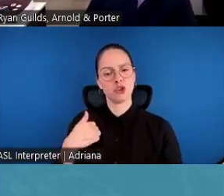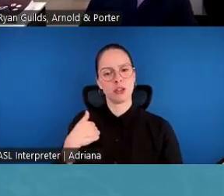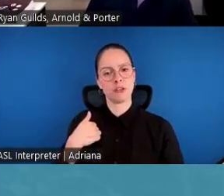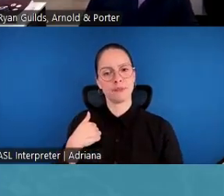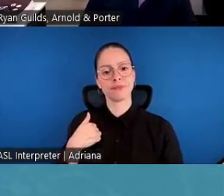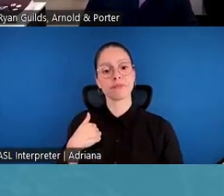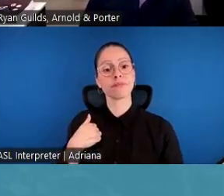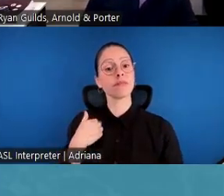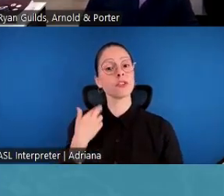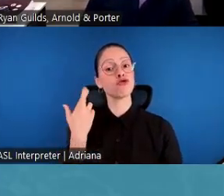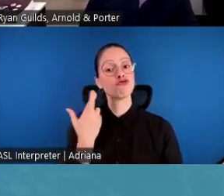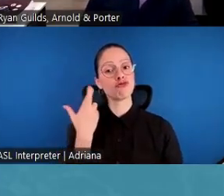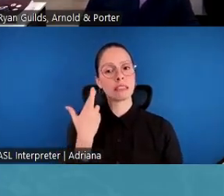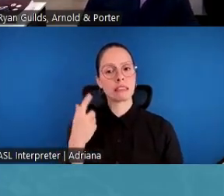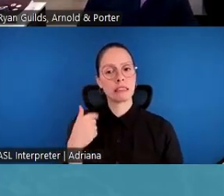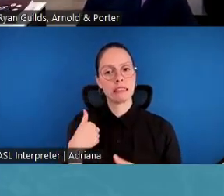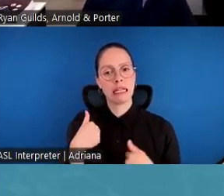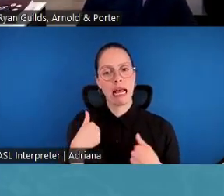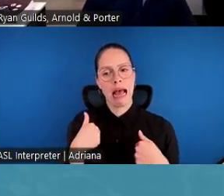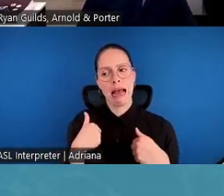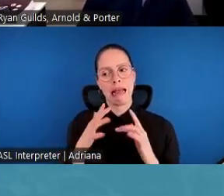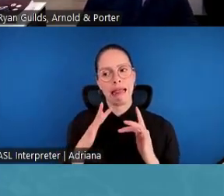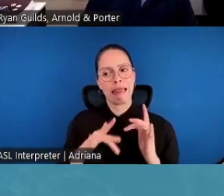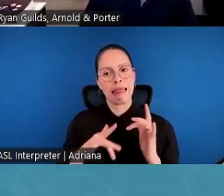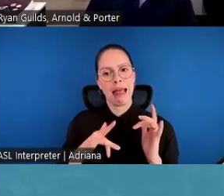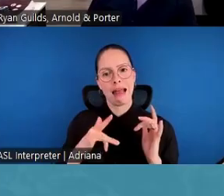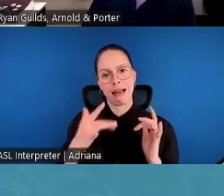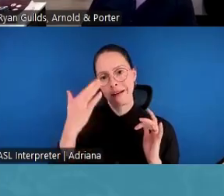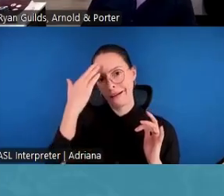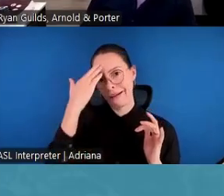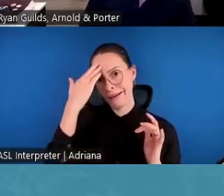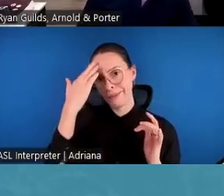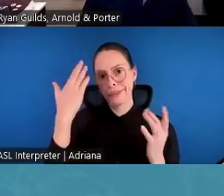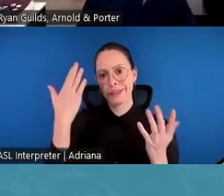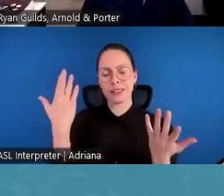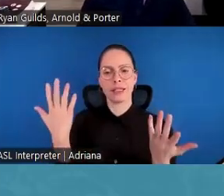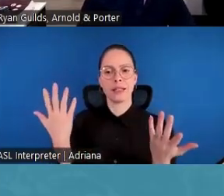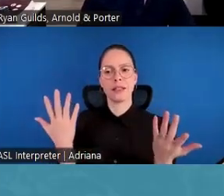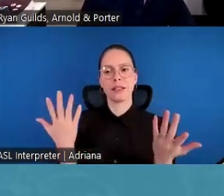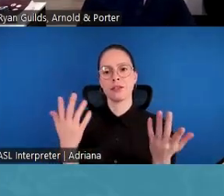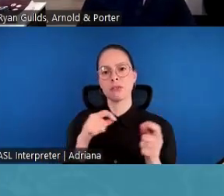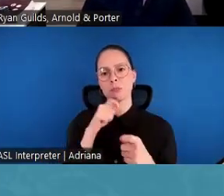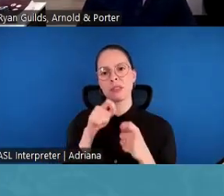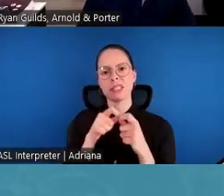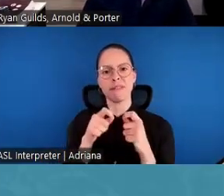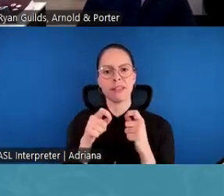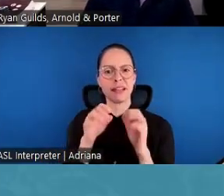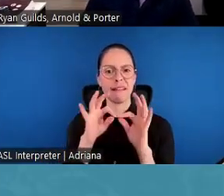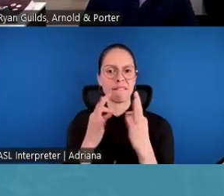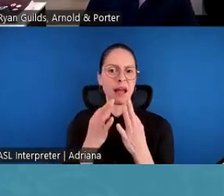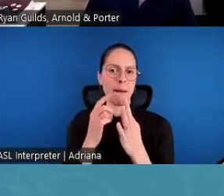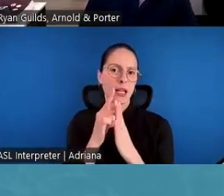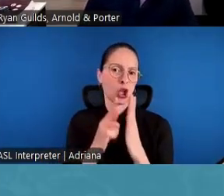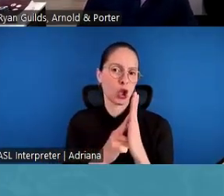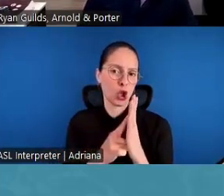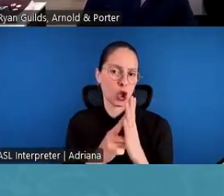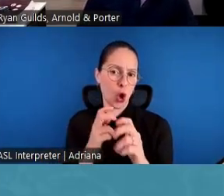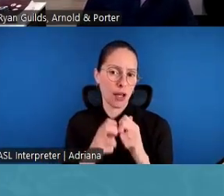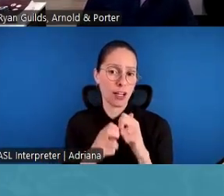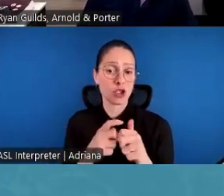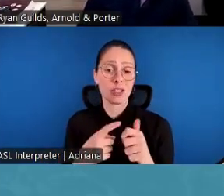is because I lack competency on certain family law issues. I also am not licensed to practice in most of